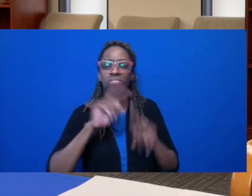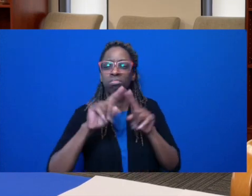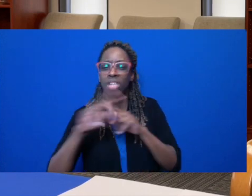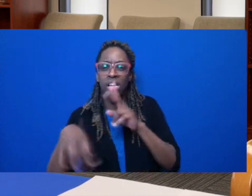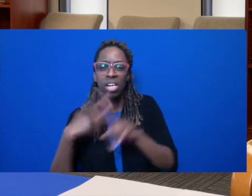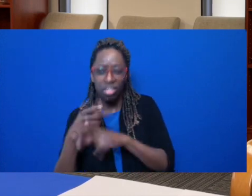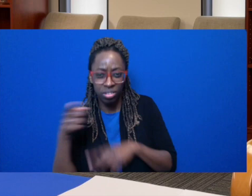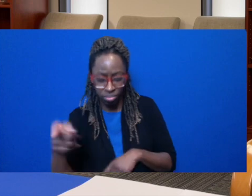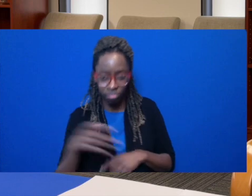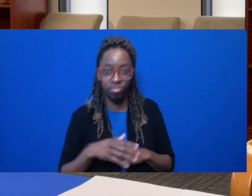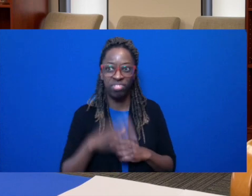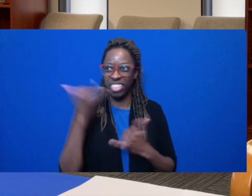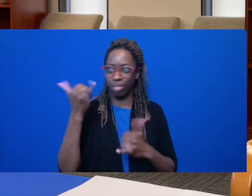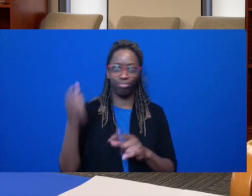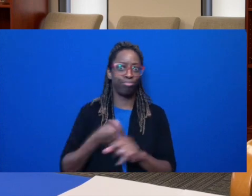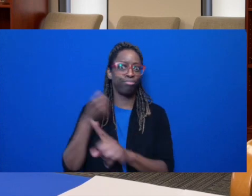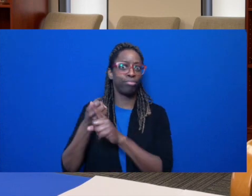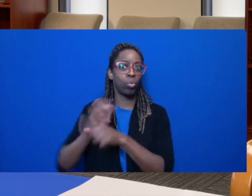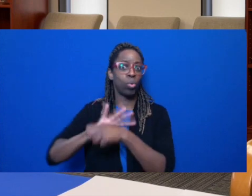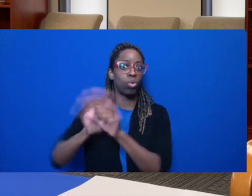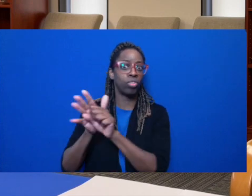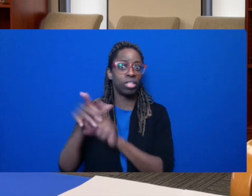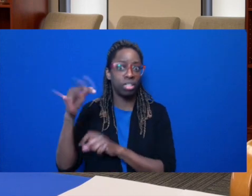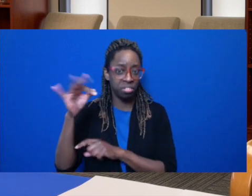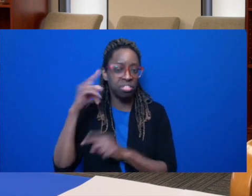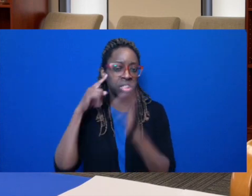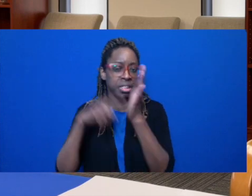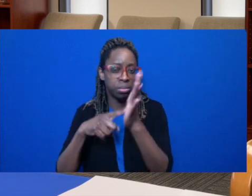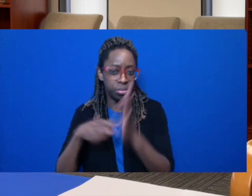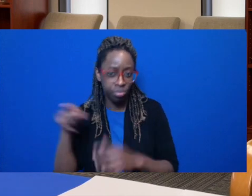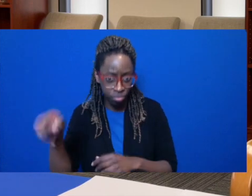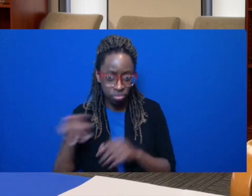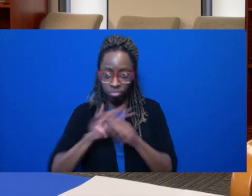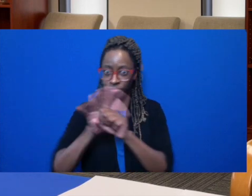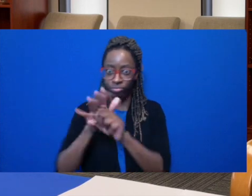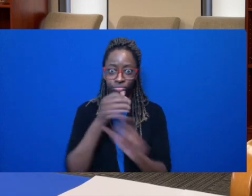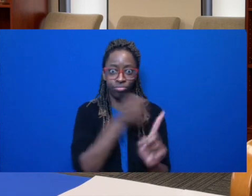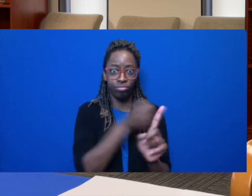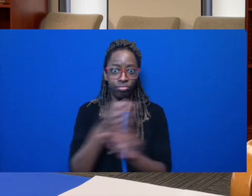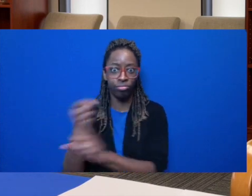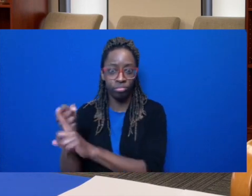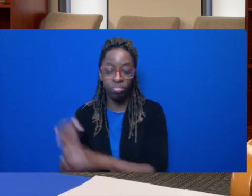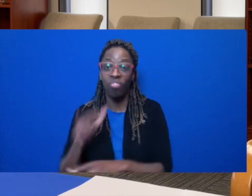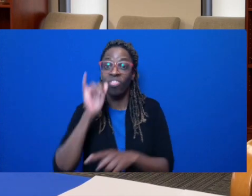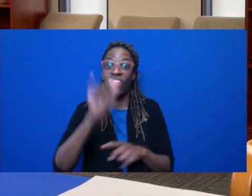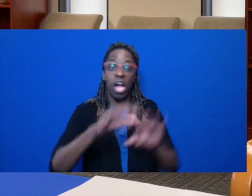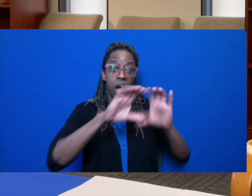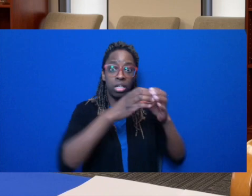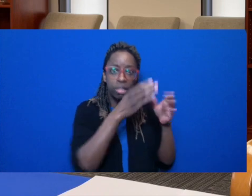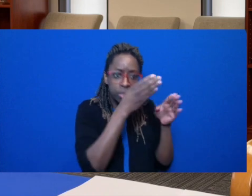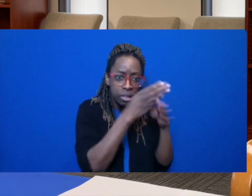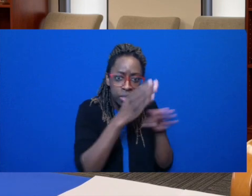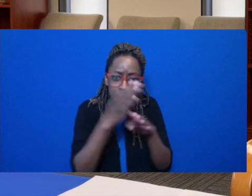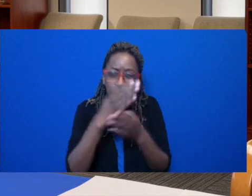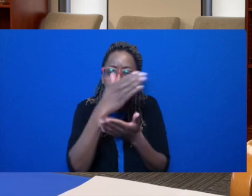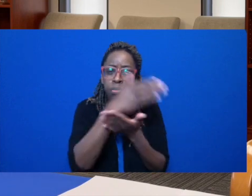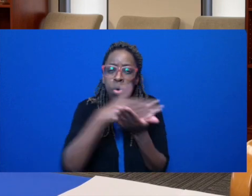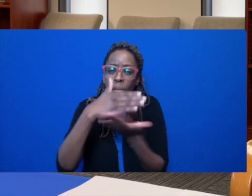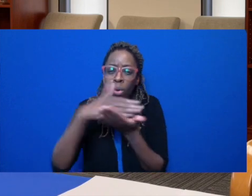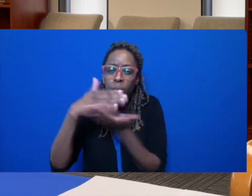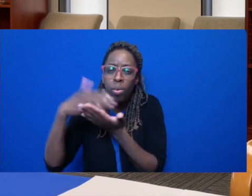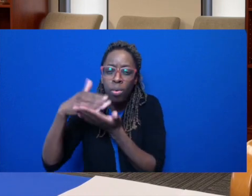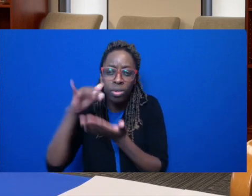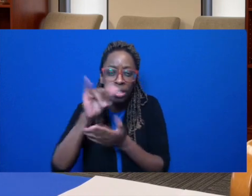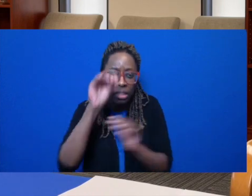components. These components are known as antigens, and you develop antibodies, immune responses against these antigens. And so that's how a